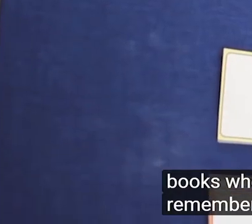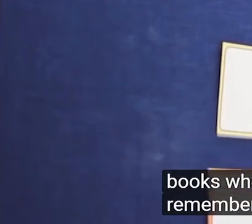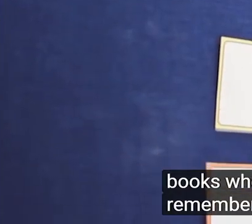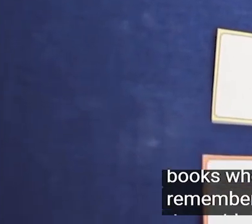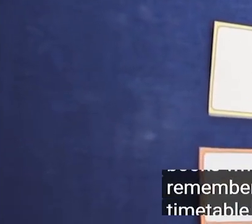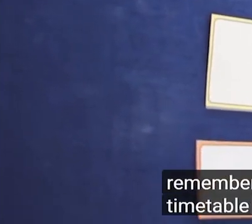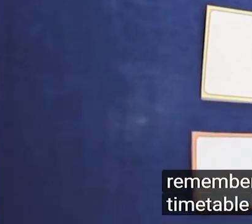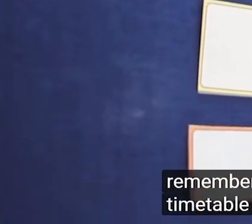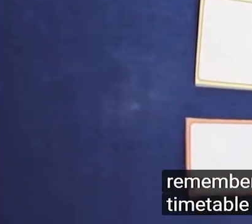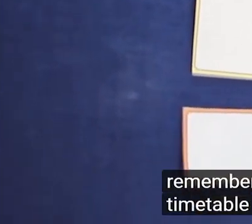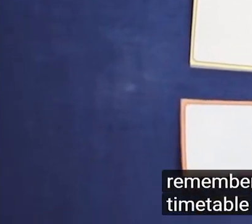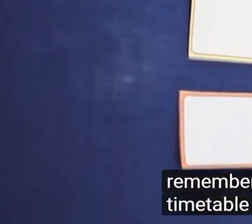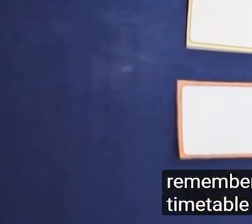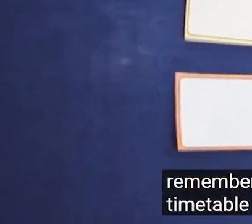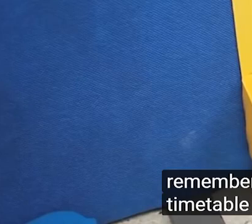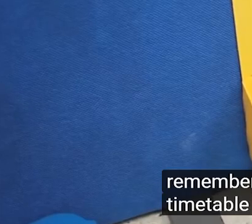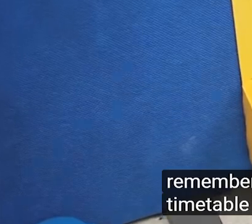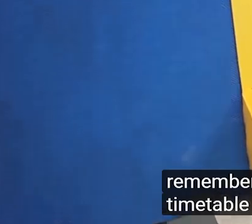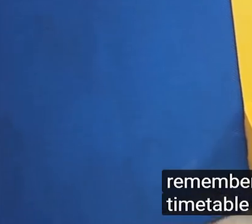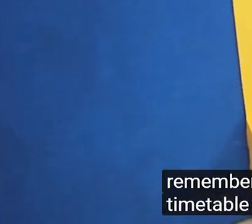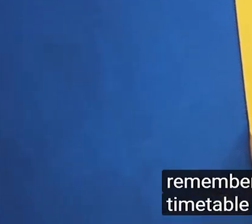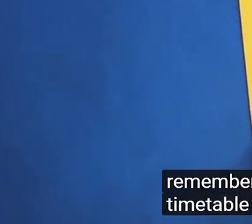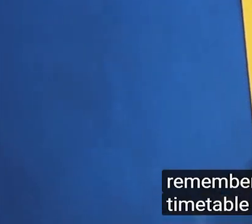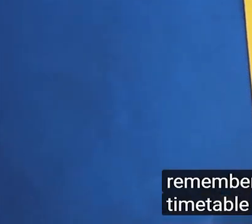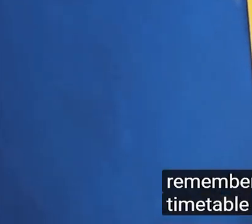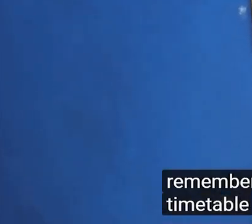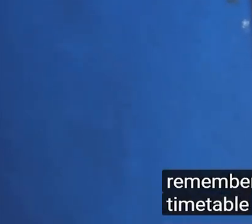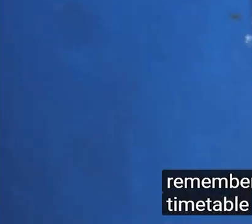a visual timetable,